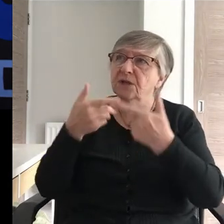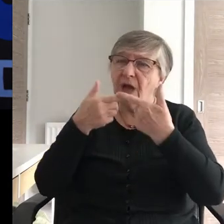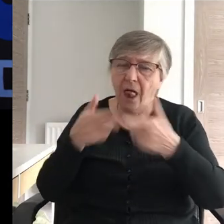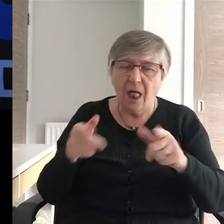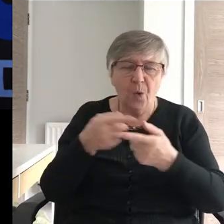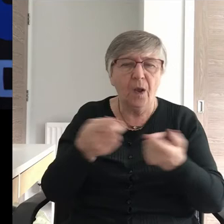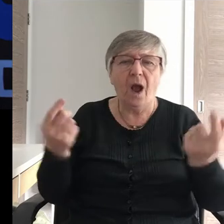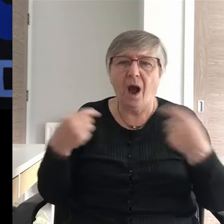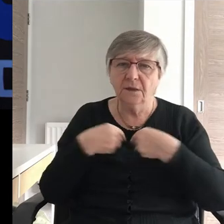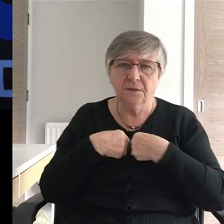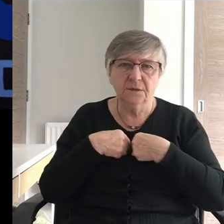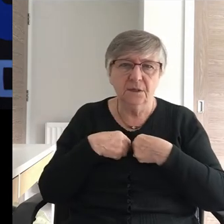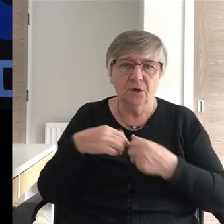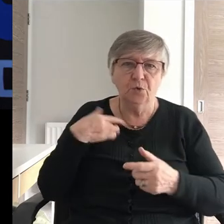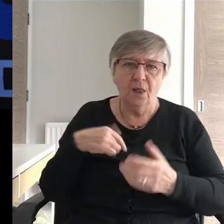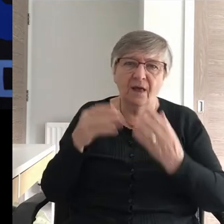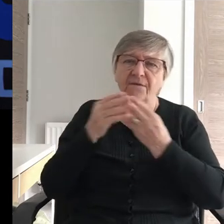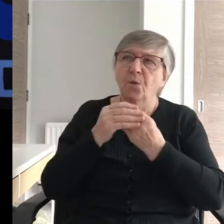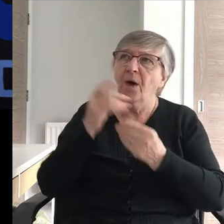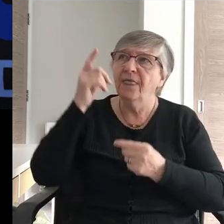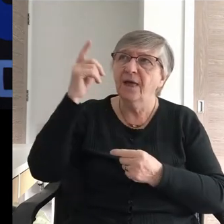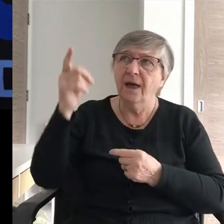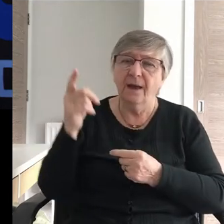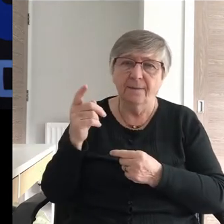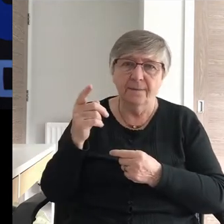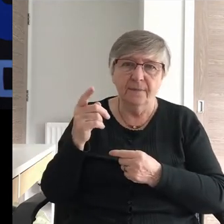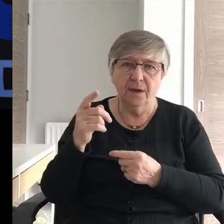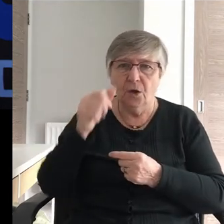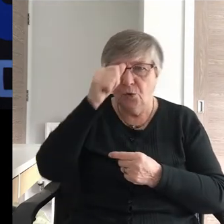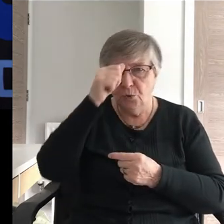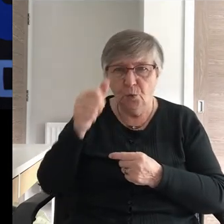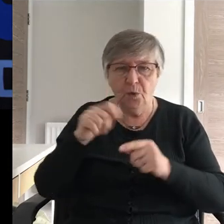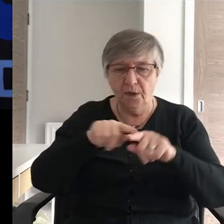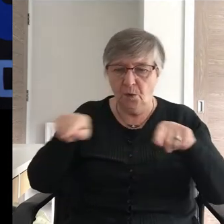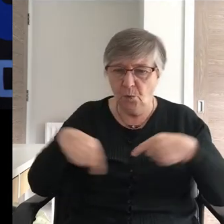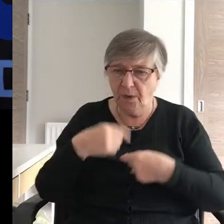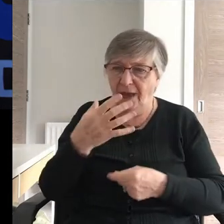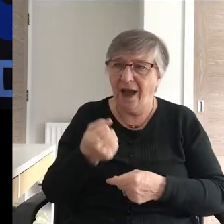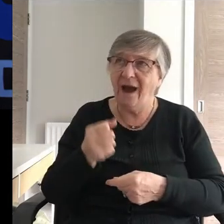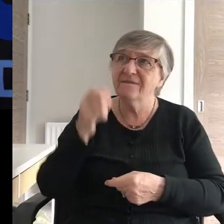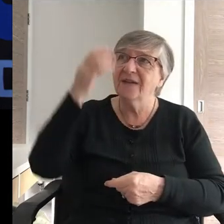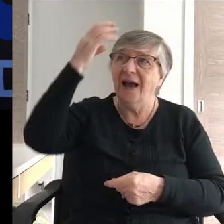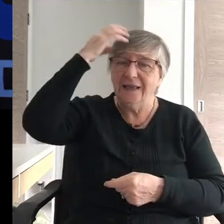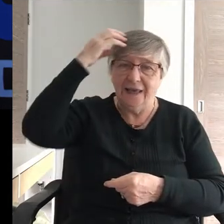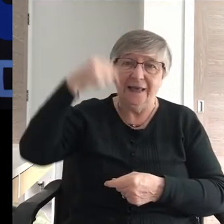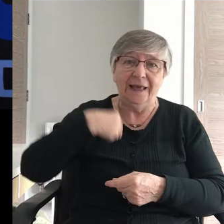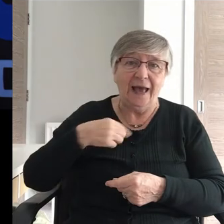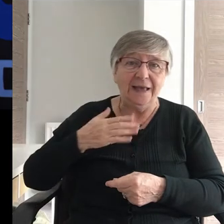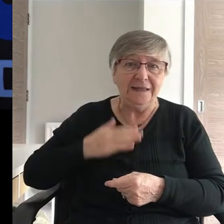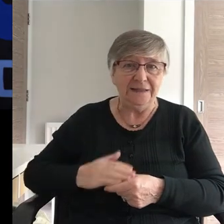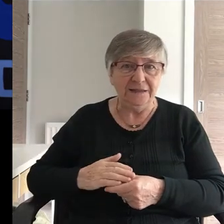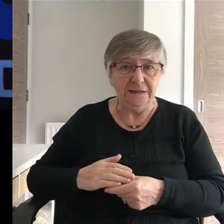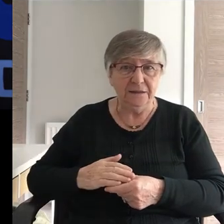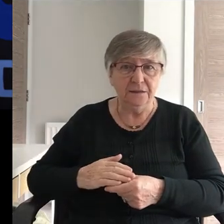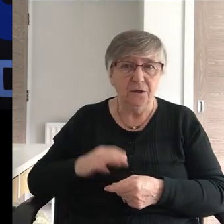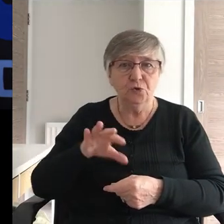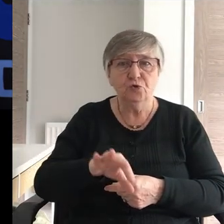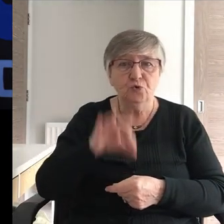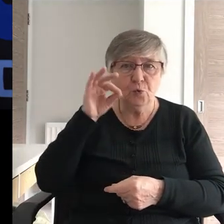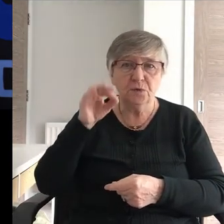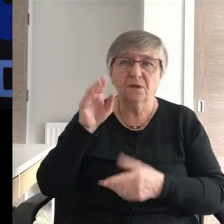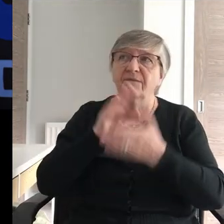reign, about the security and joy of knowing that we have the King we need, chosen by the Lord and given to